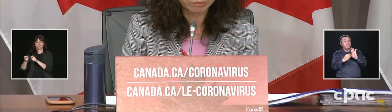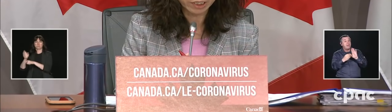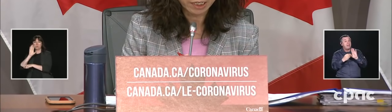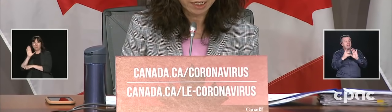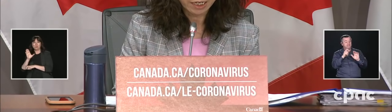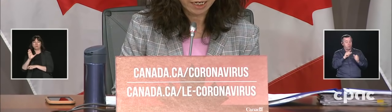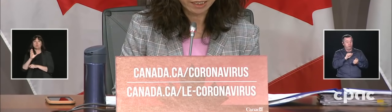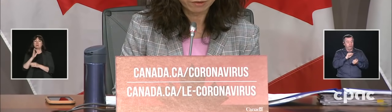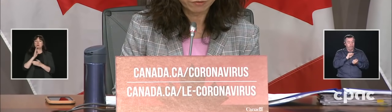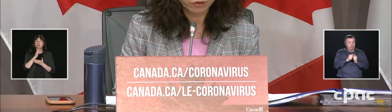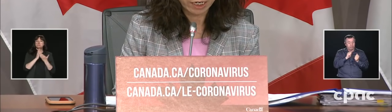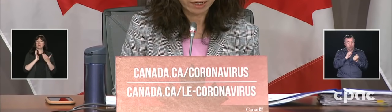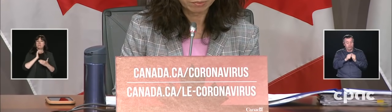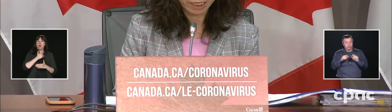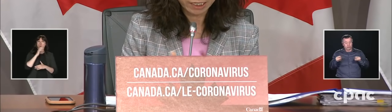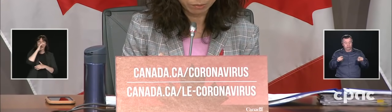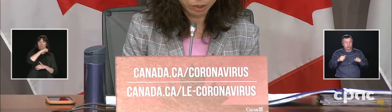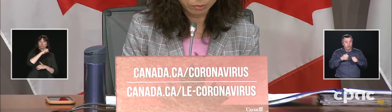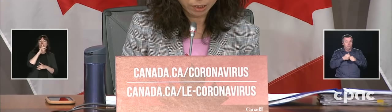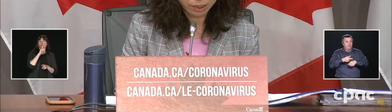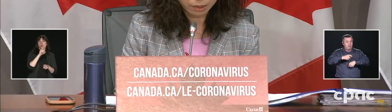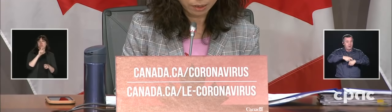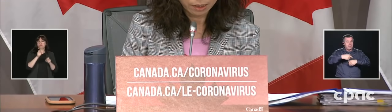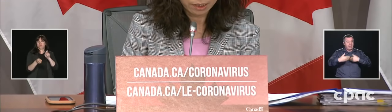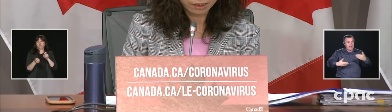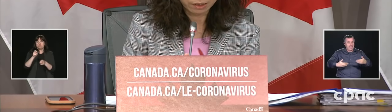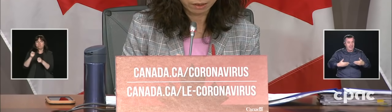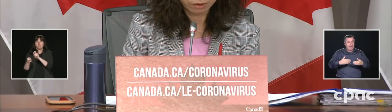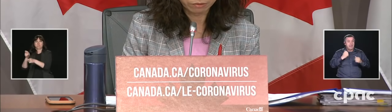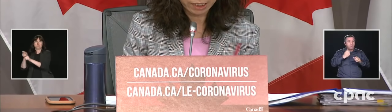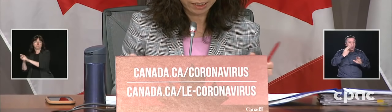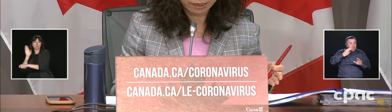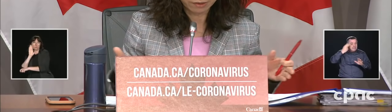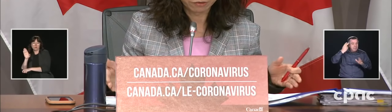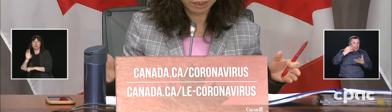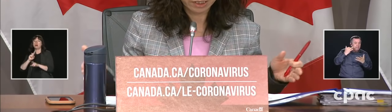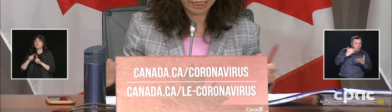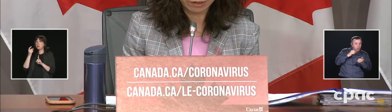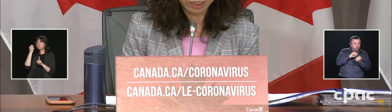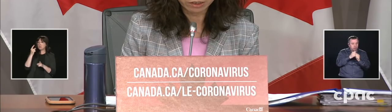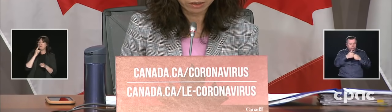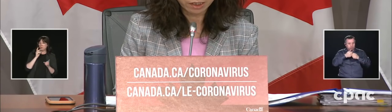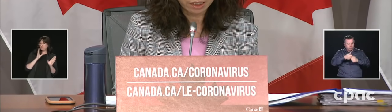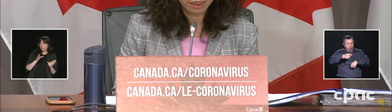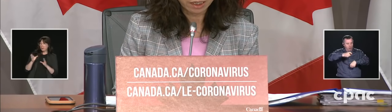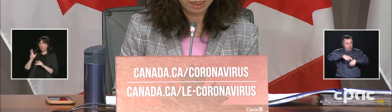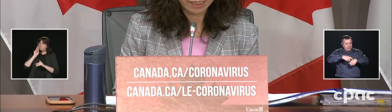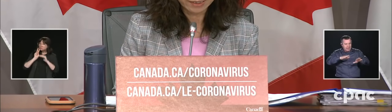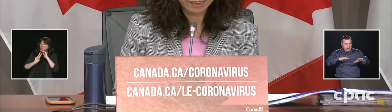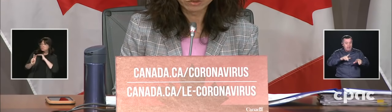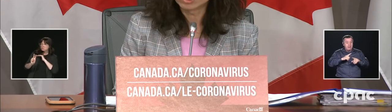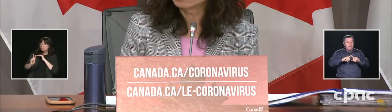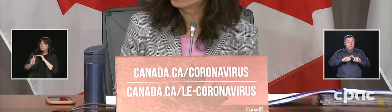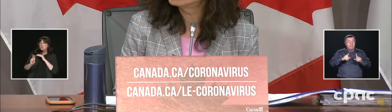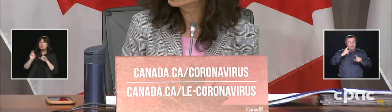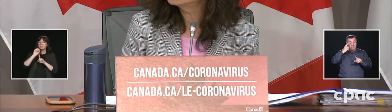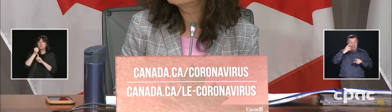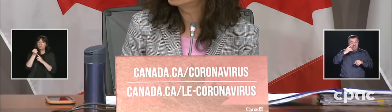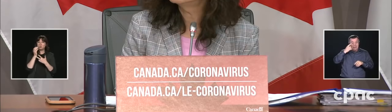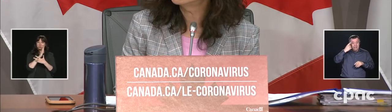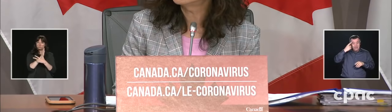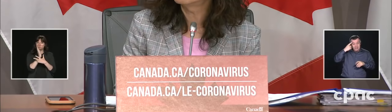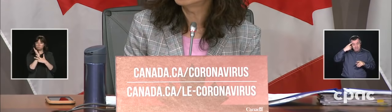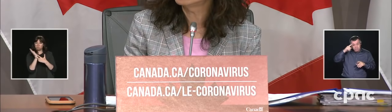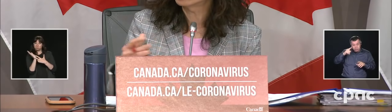over time. But I think for our planning purposes, these three different scenarios are still useful at